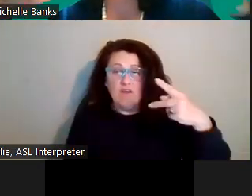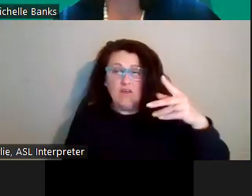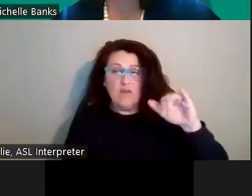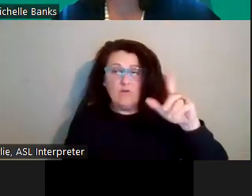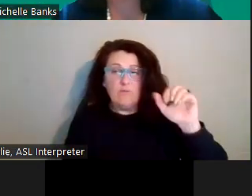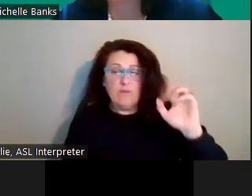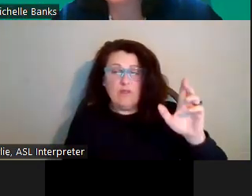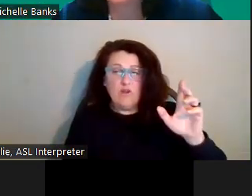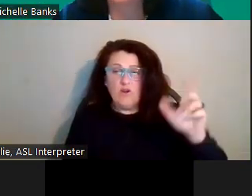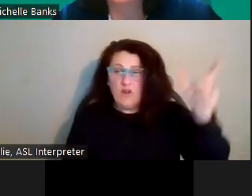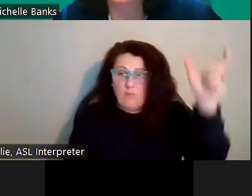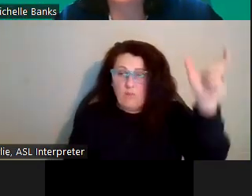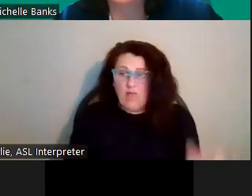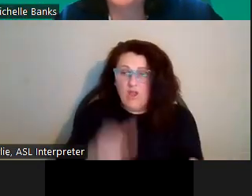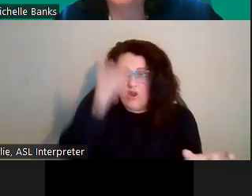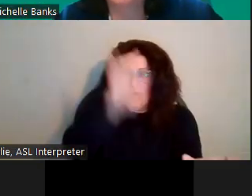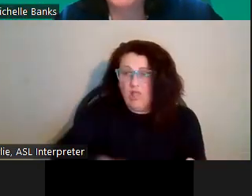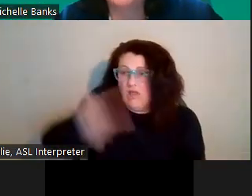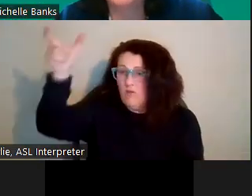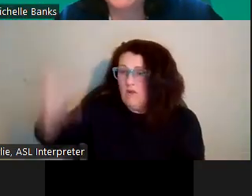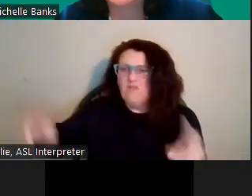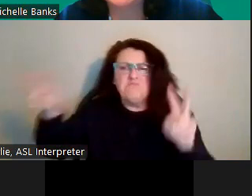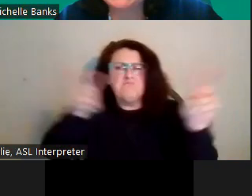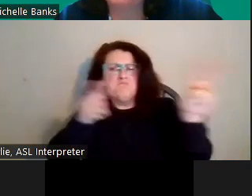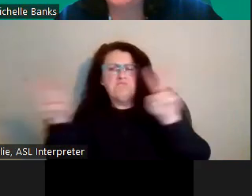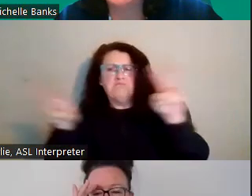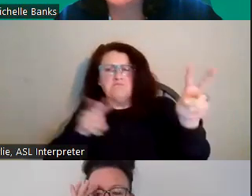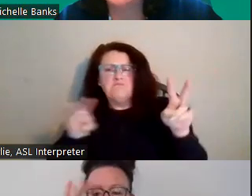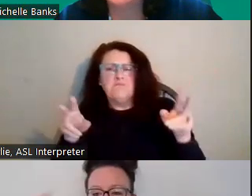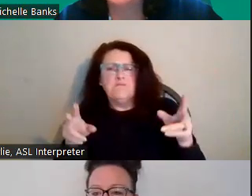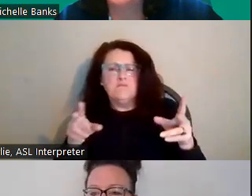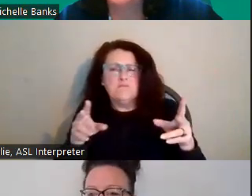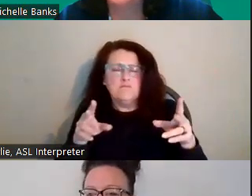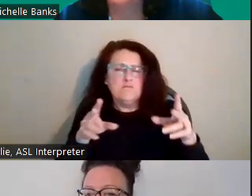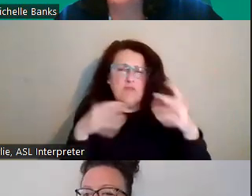pillars, which is, capacity, advocacy,